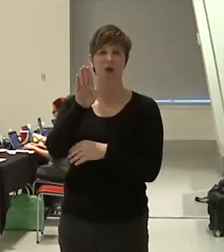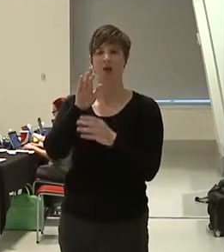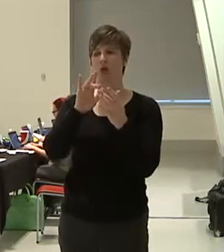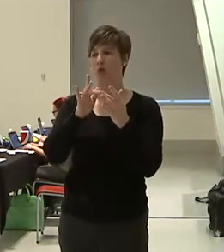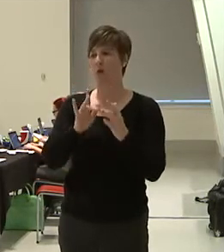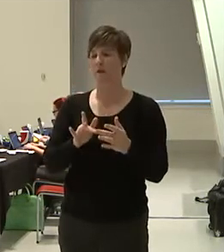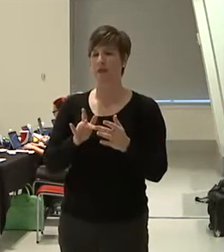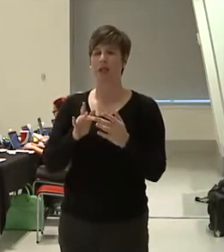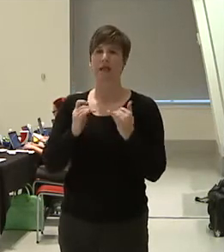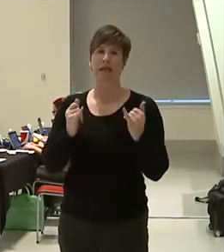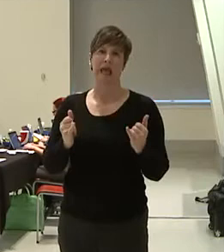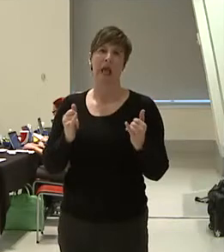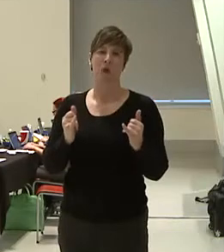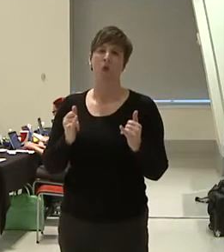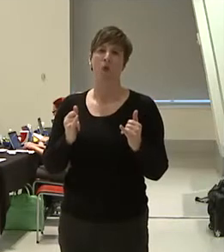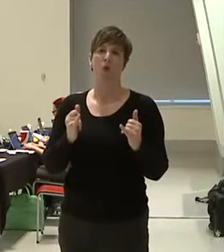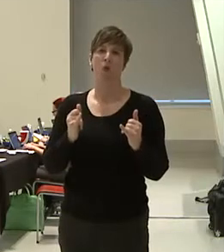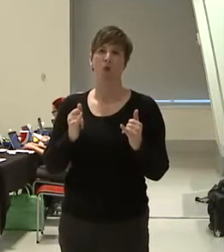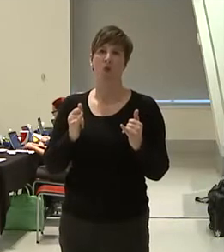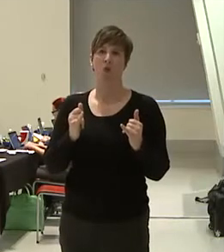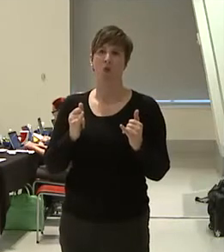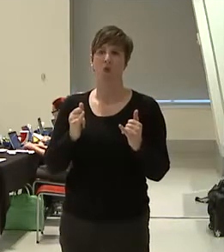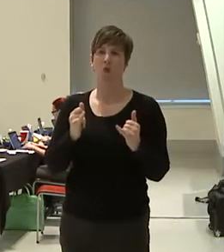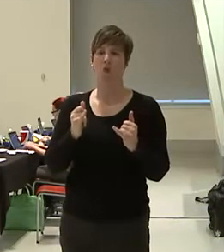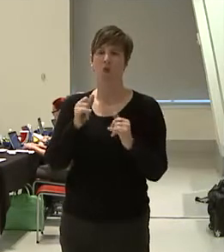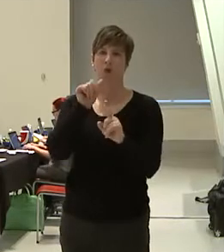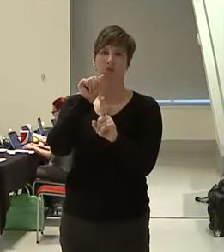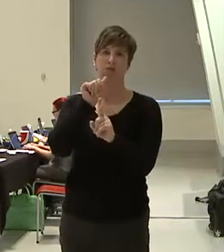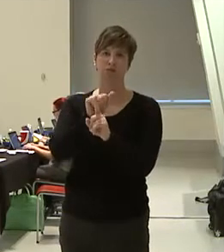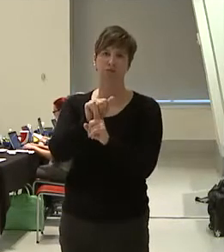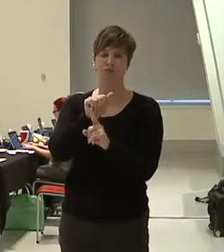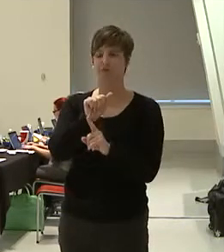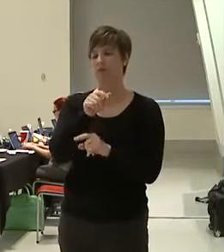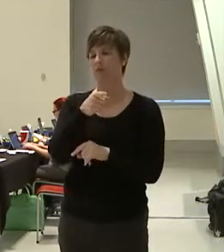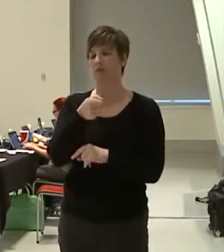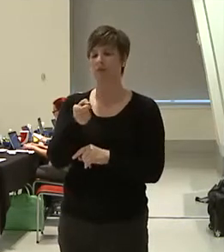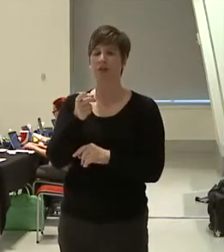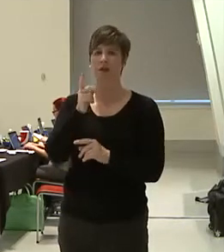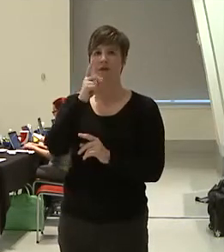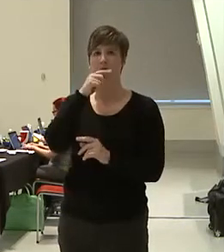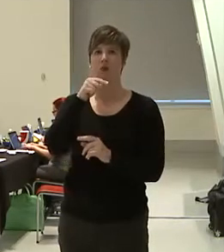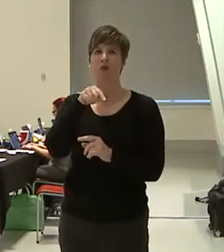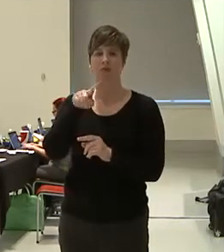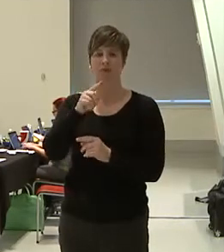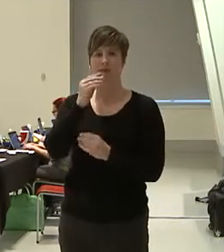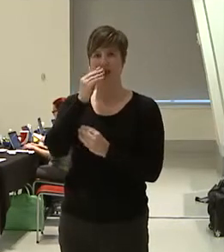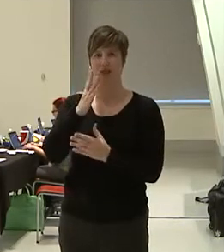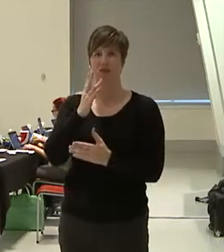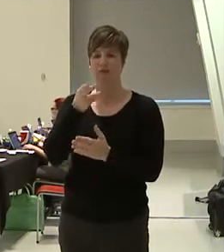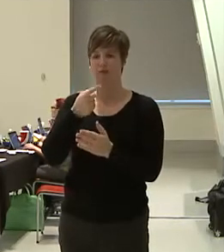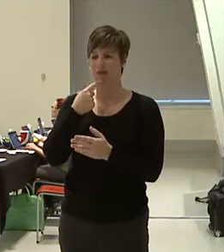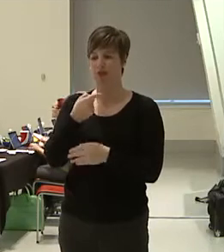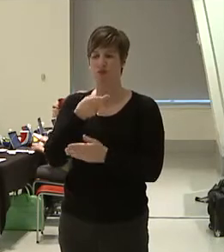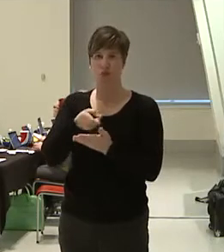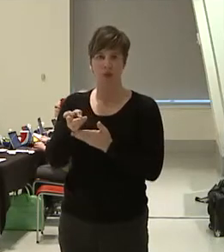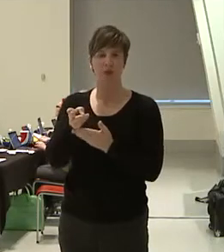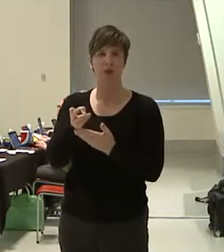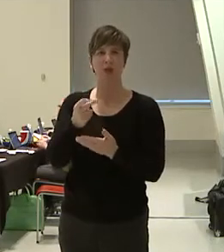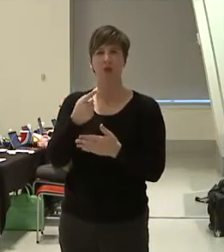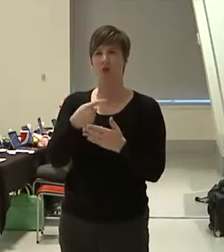devoted now to kind of answering those things. What are your